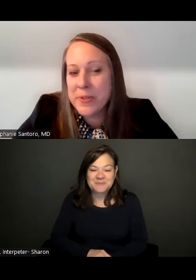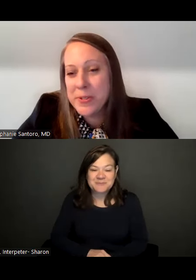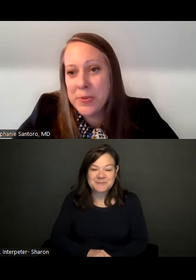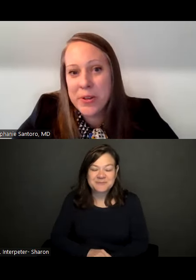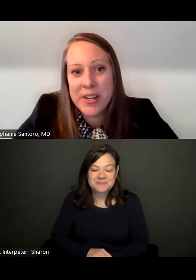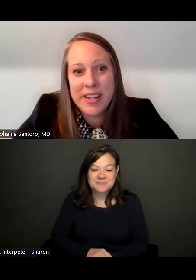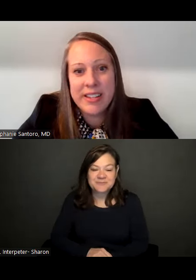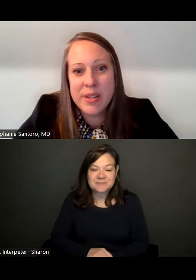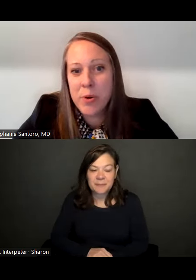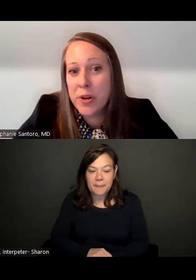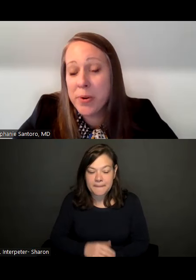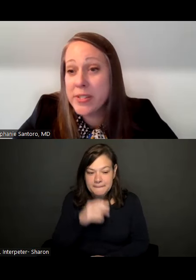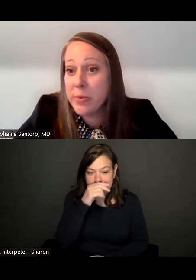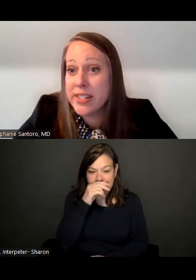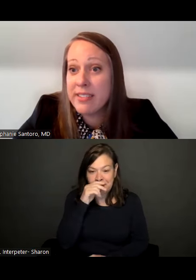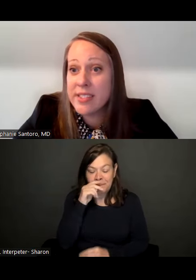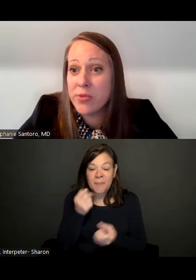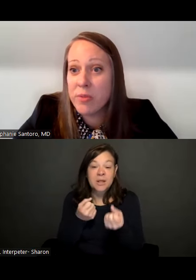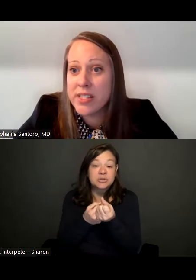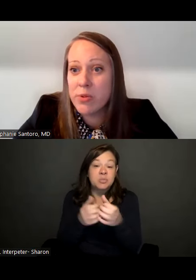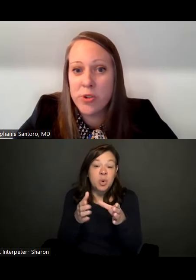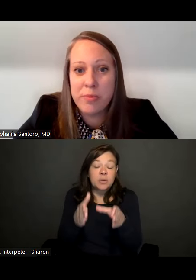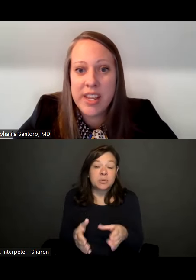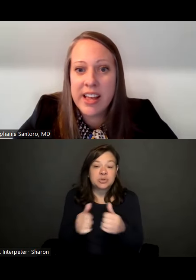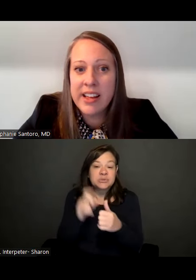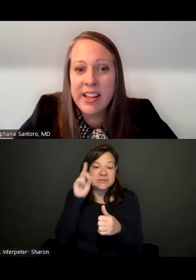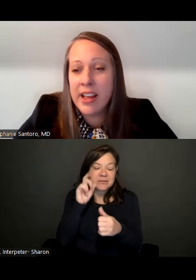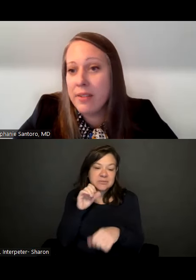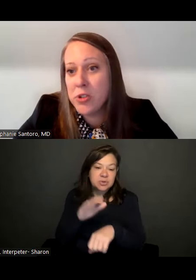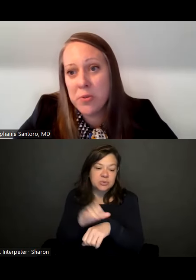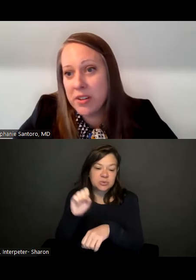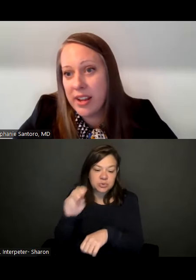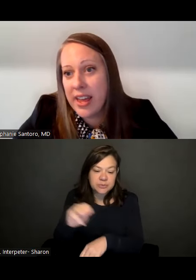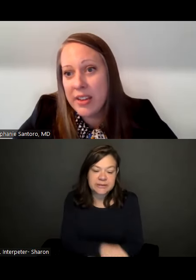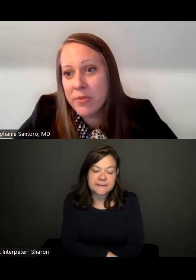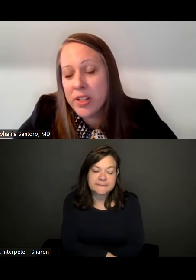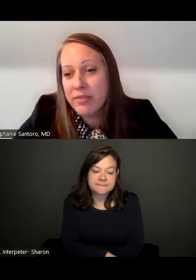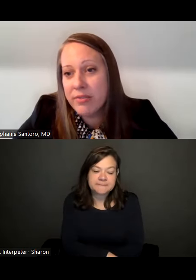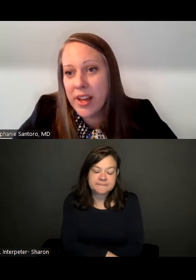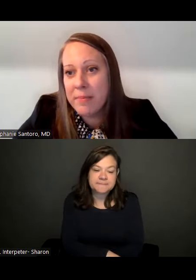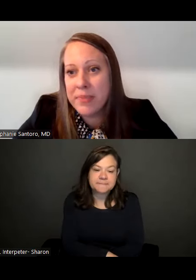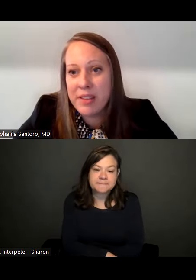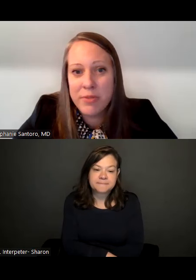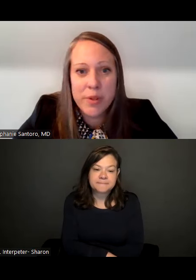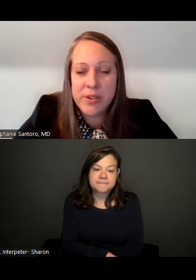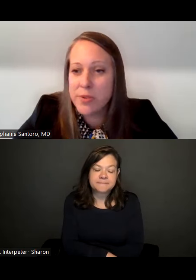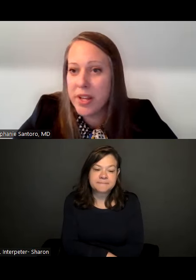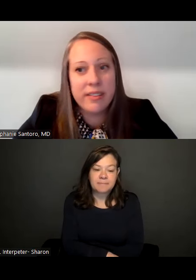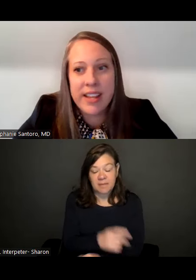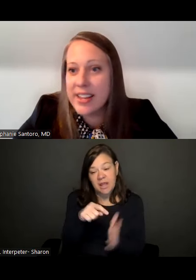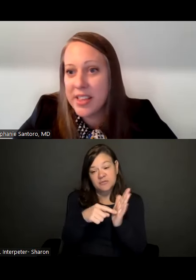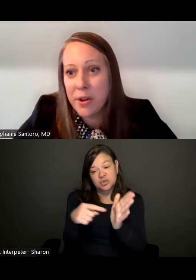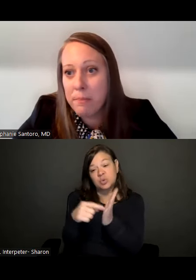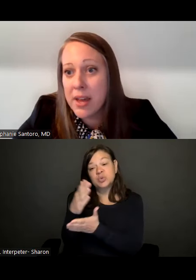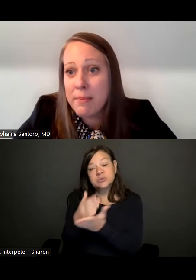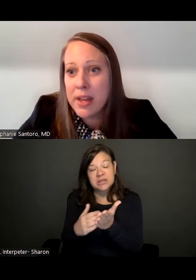So first, you could support a person with Down syndrome on social media. I've shown a handful of influencers, but